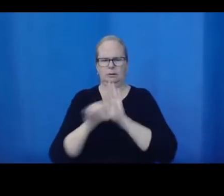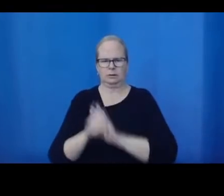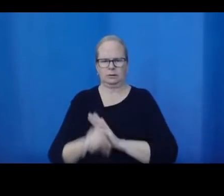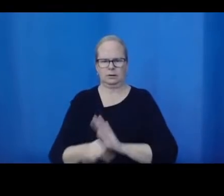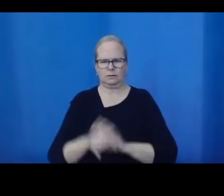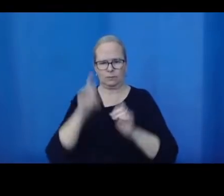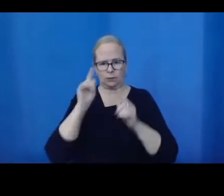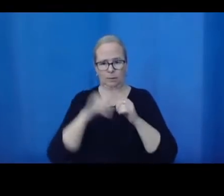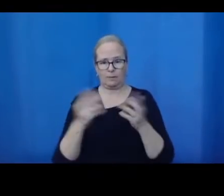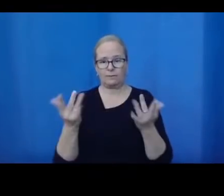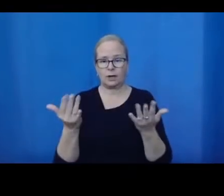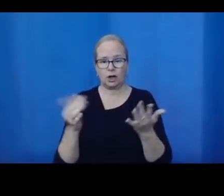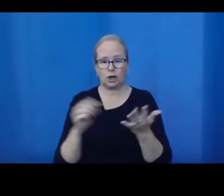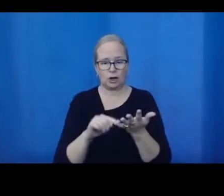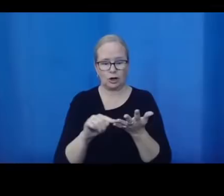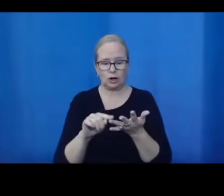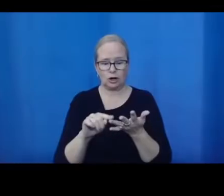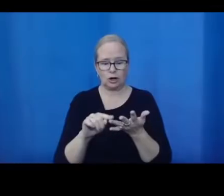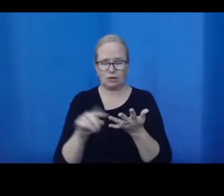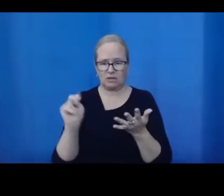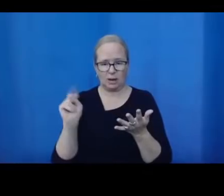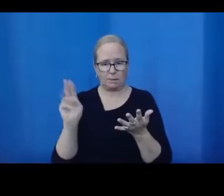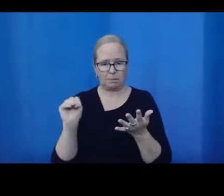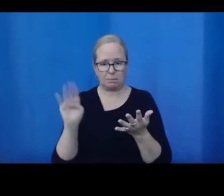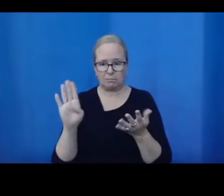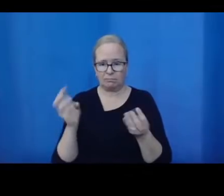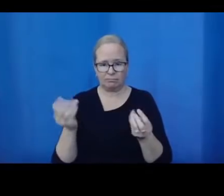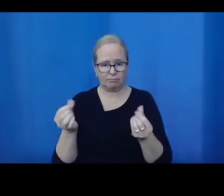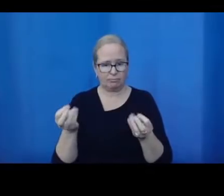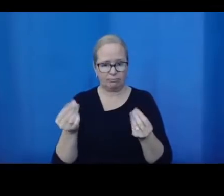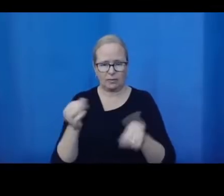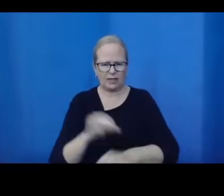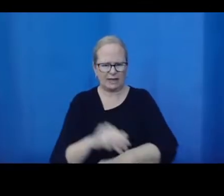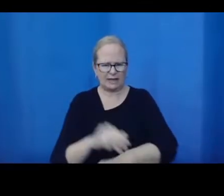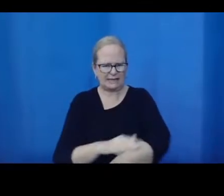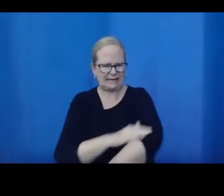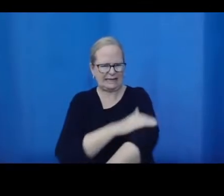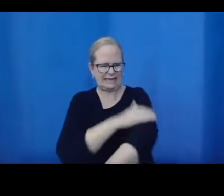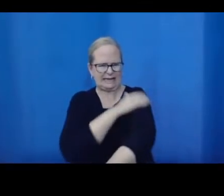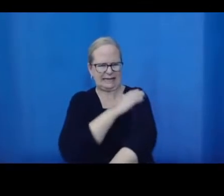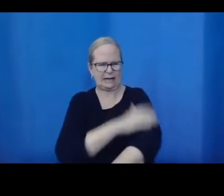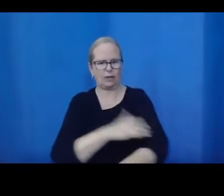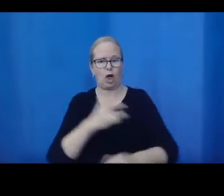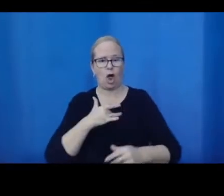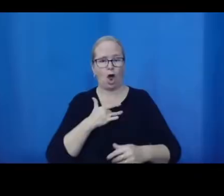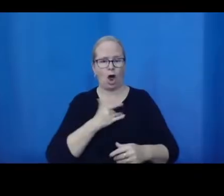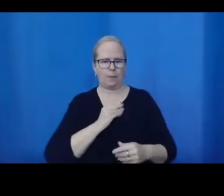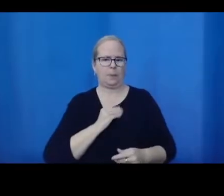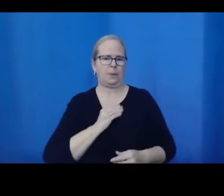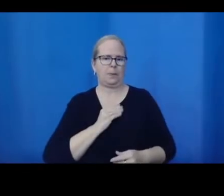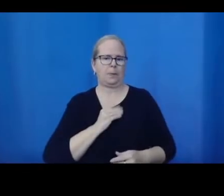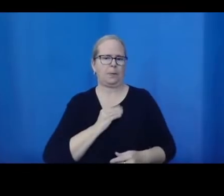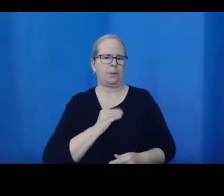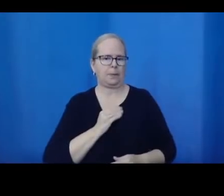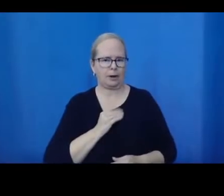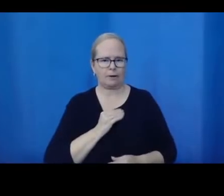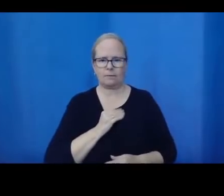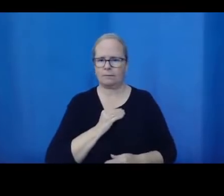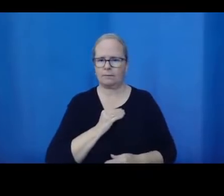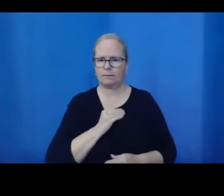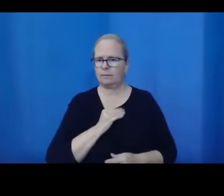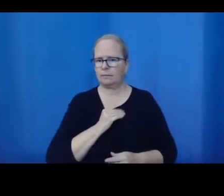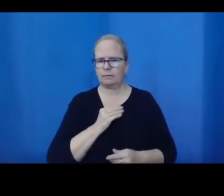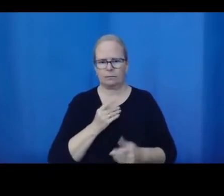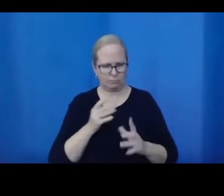that. So usually when I get to a place of experiencing heart palpitations, that is a really,